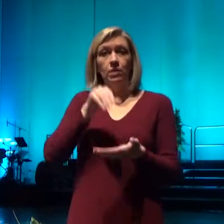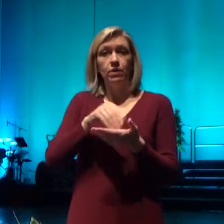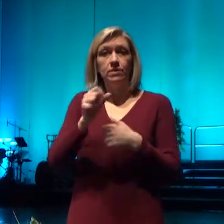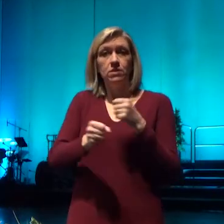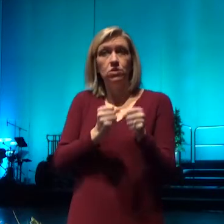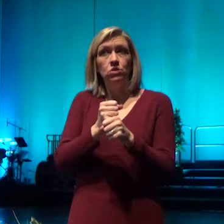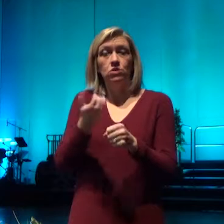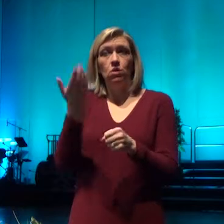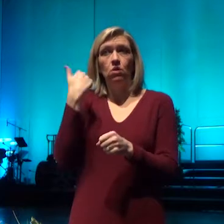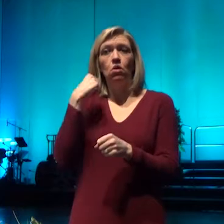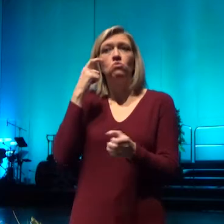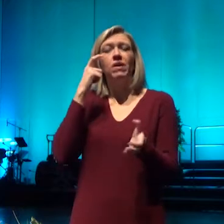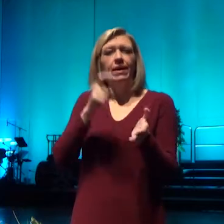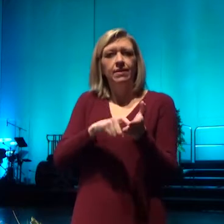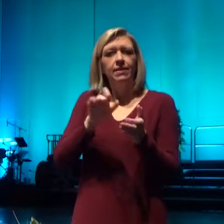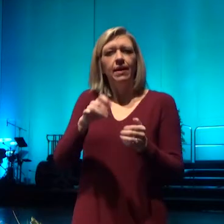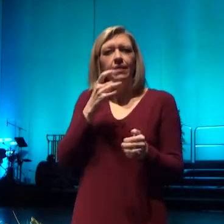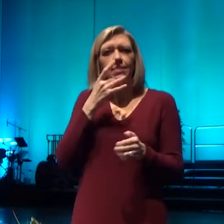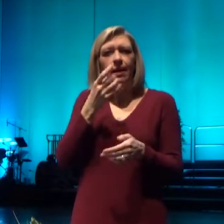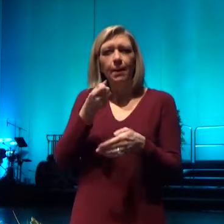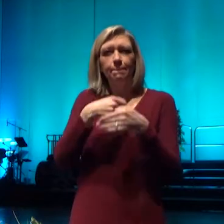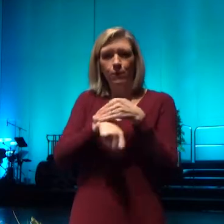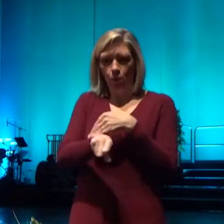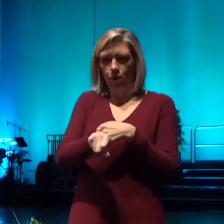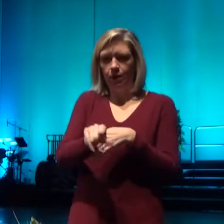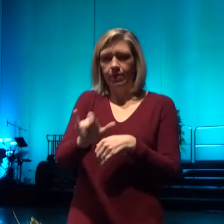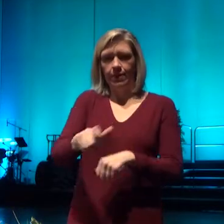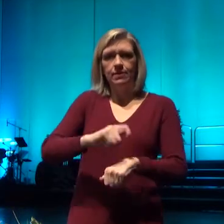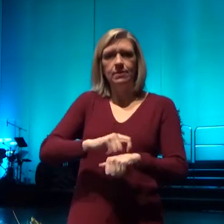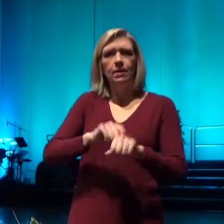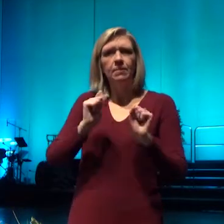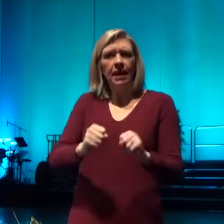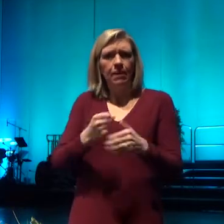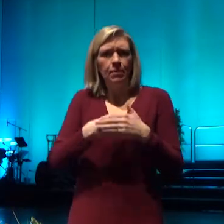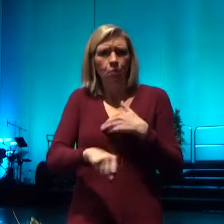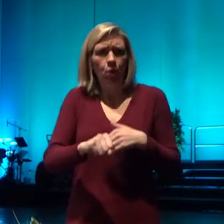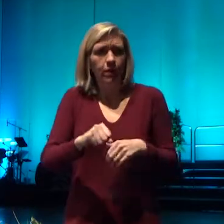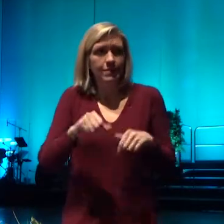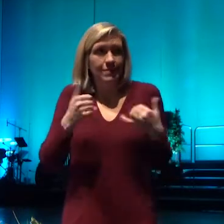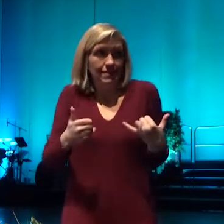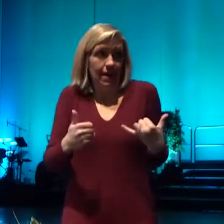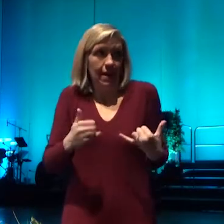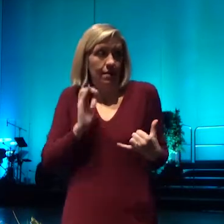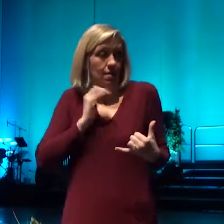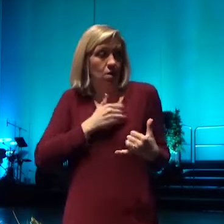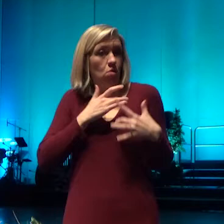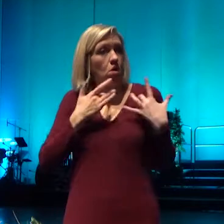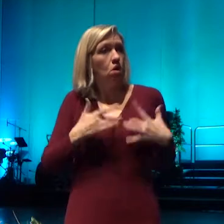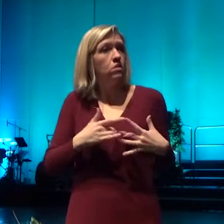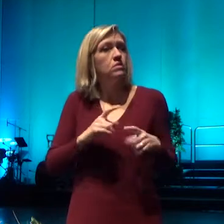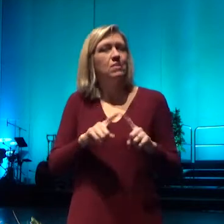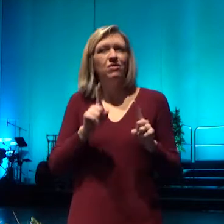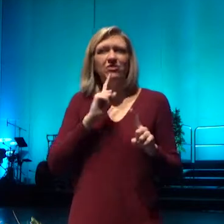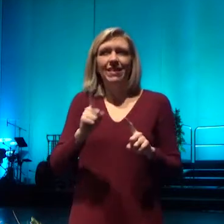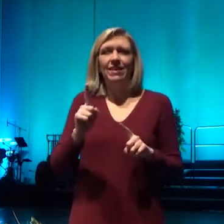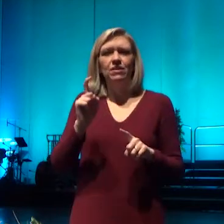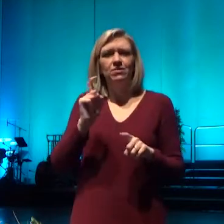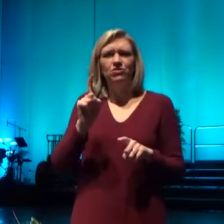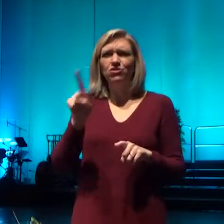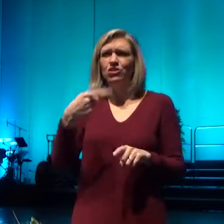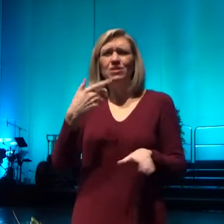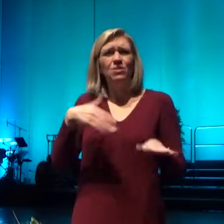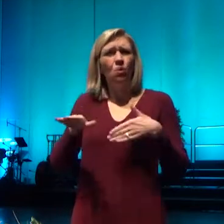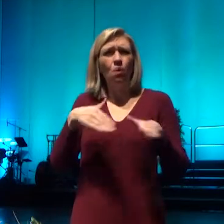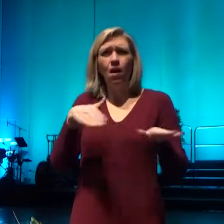and recognizing that that light born then can be born in our hearts today. But it only takes walking through your neighborhood to